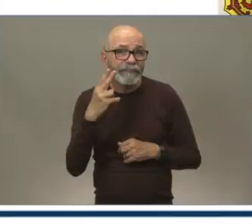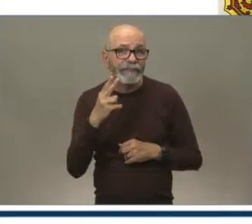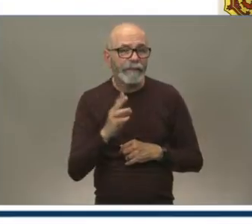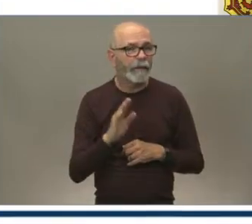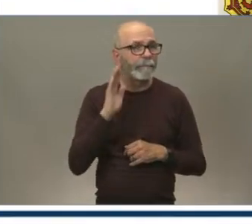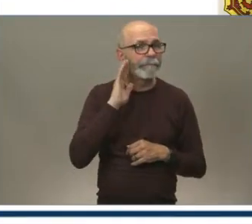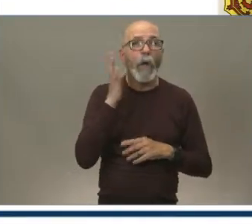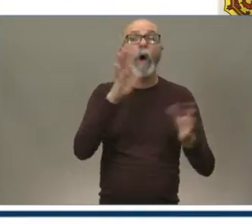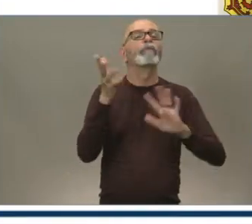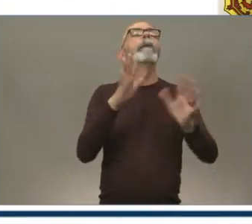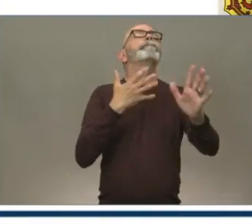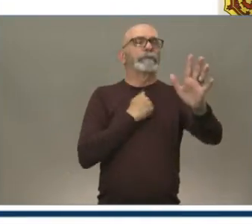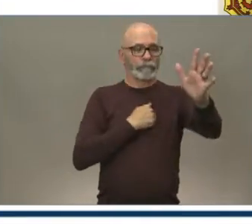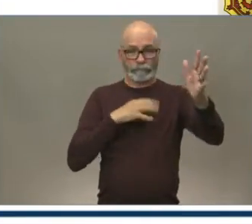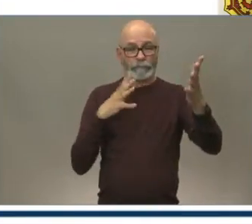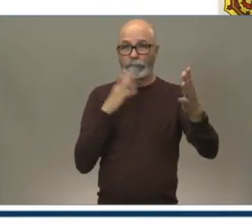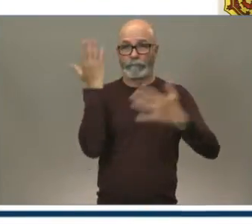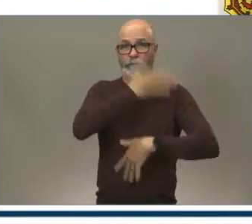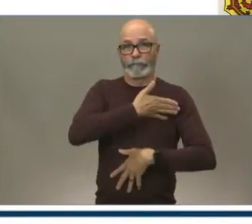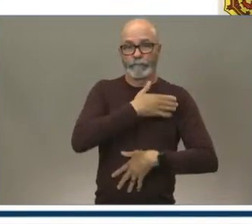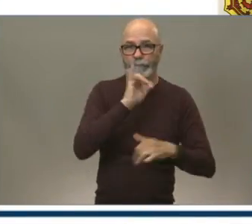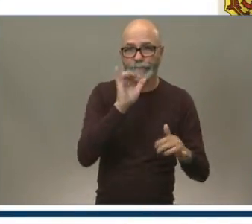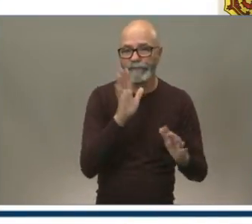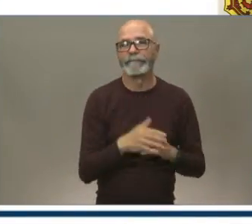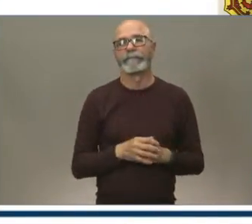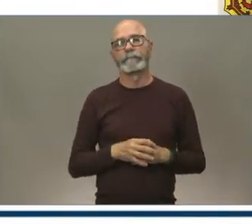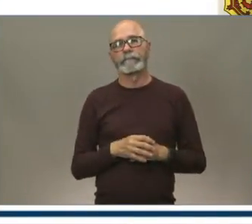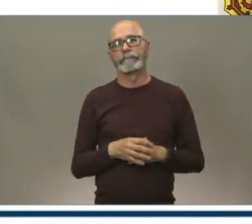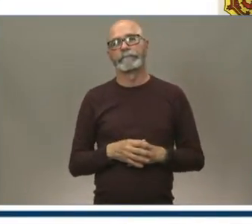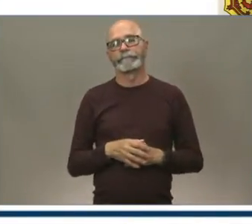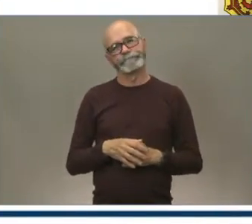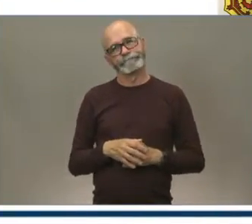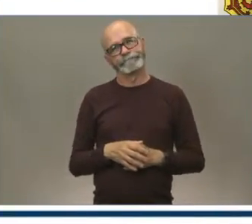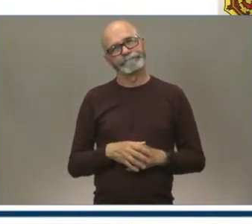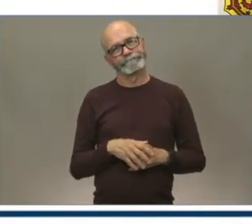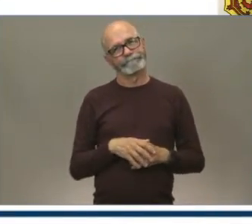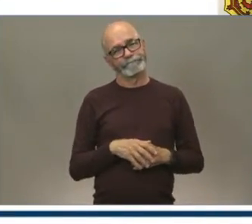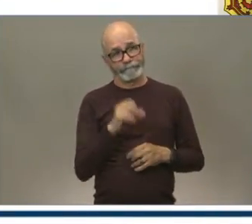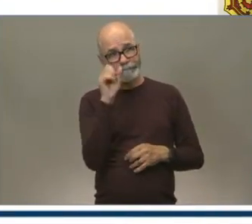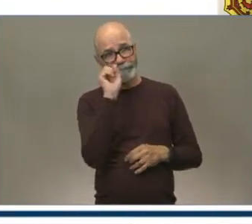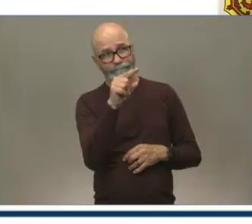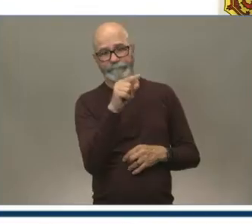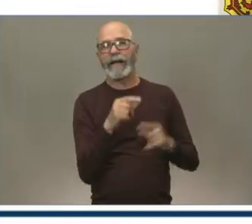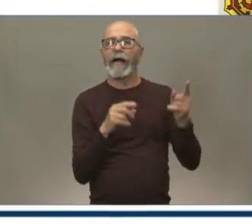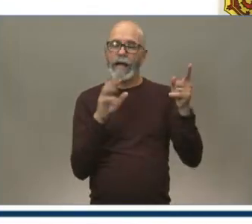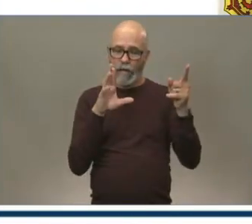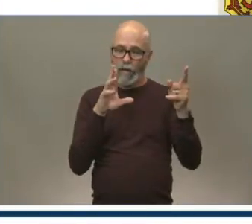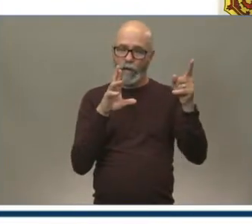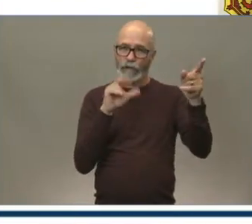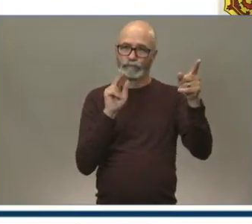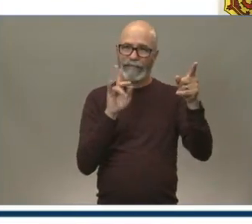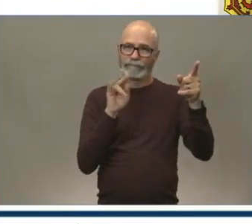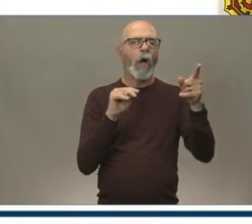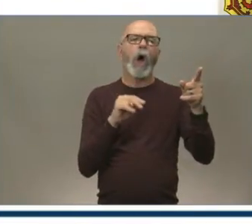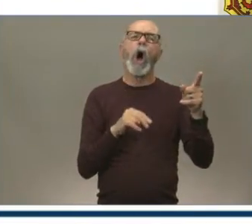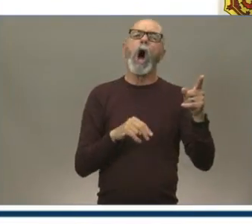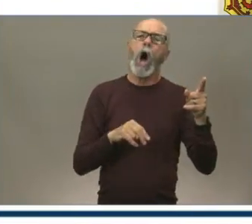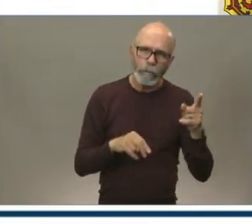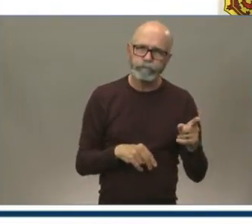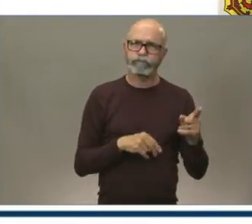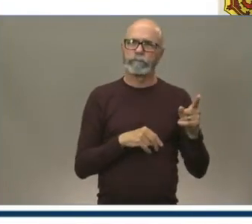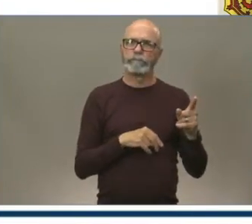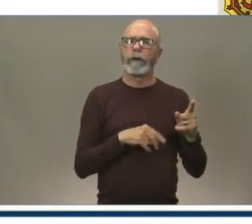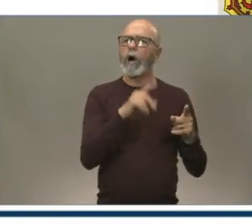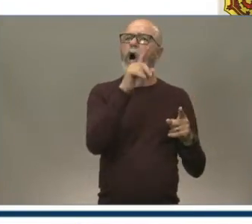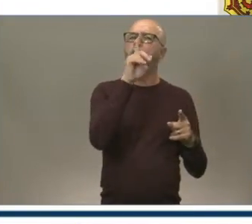Sorry, I was on mute. Premier, so it seems to be a pretty straight-ahead decision for you, but was there any back and forth with Hockey Canada, given